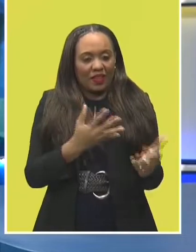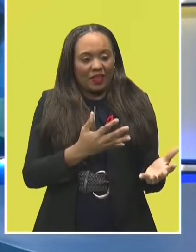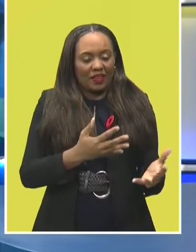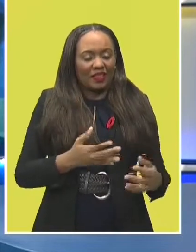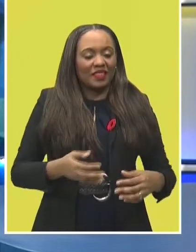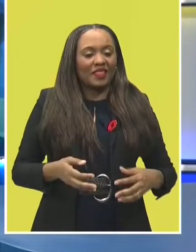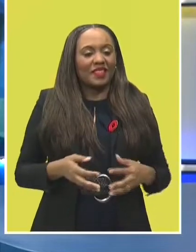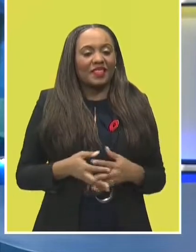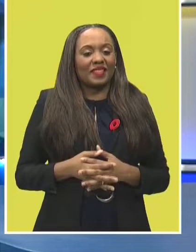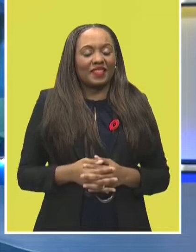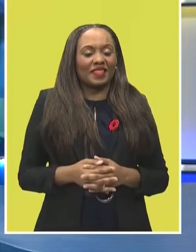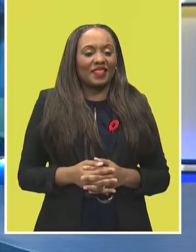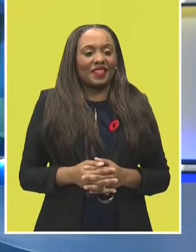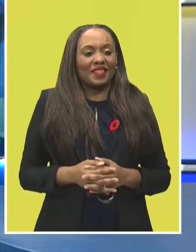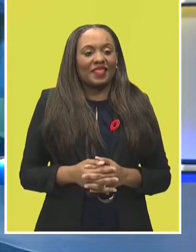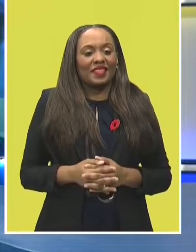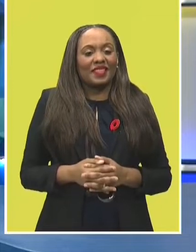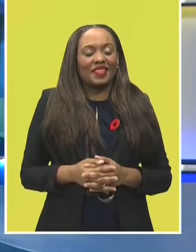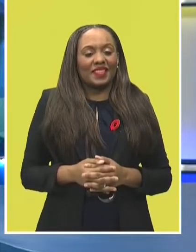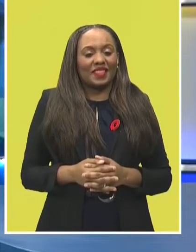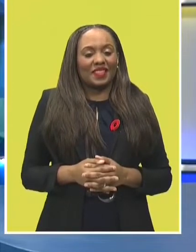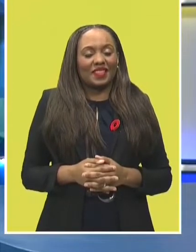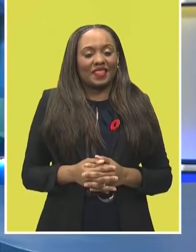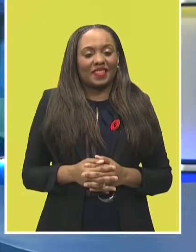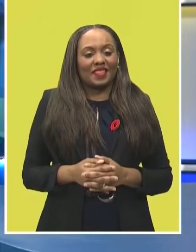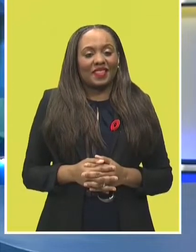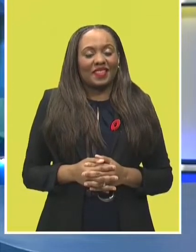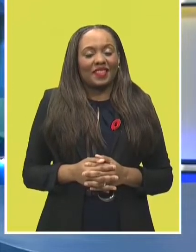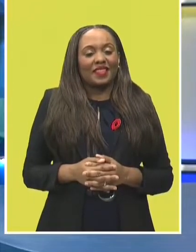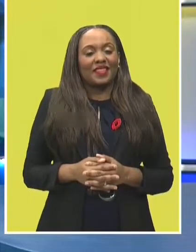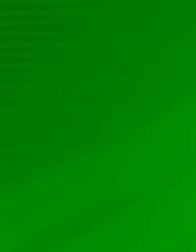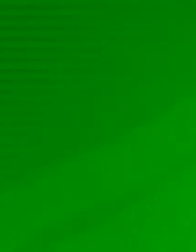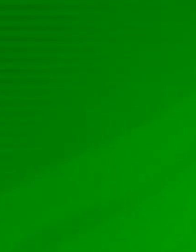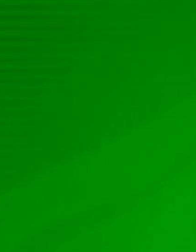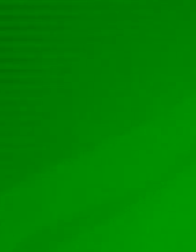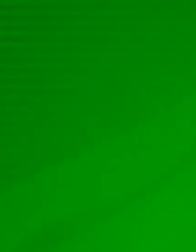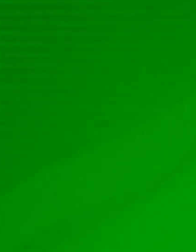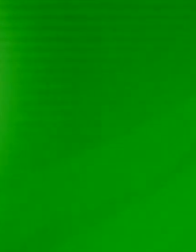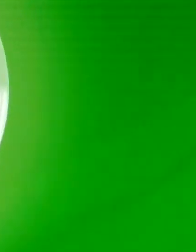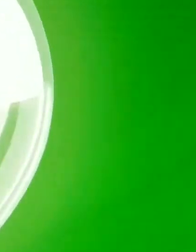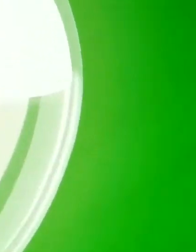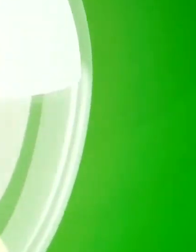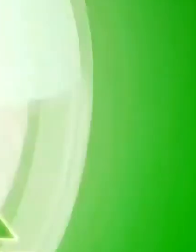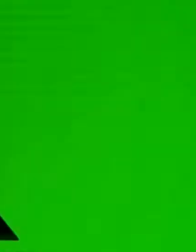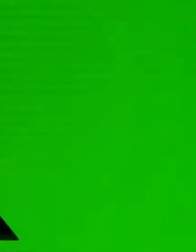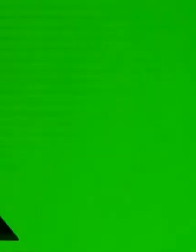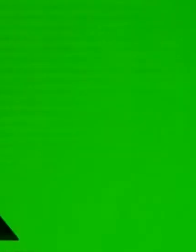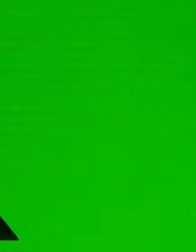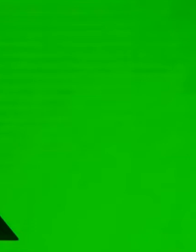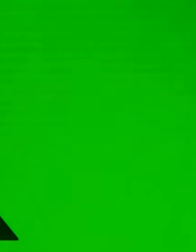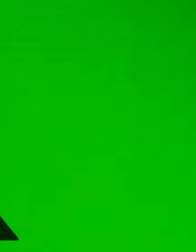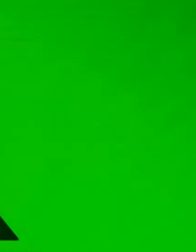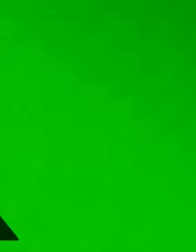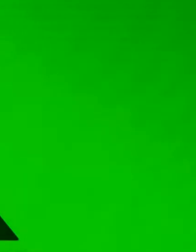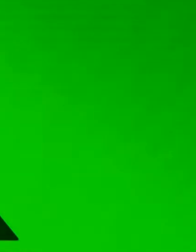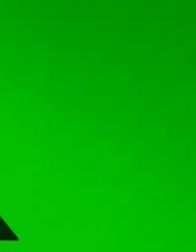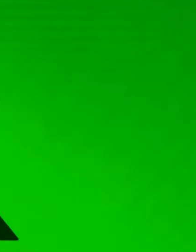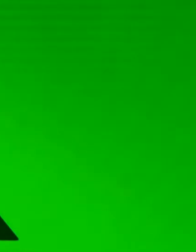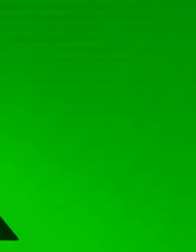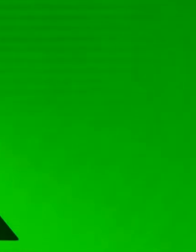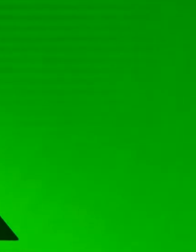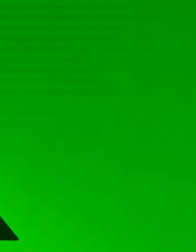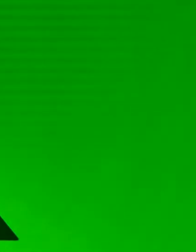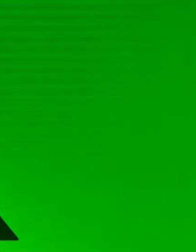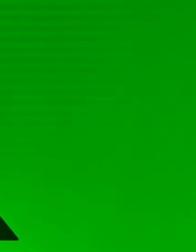Here is that tip from Cooperators General Insurance. This tip of the day is brought to you by Cooperators General Insurance